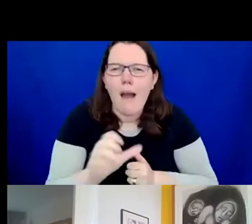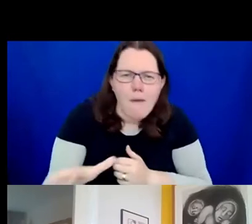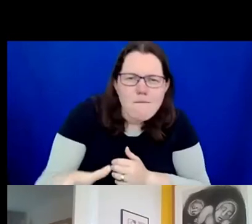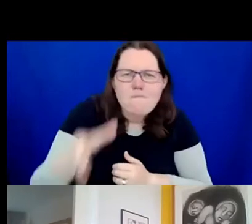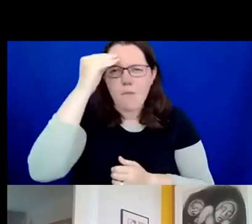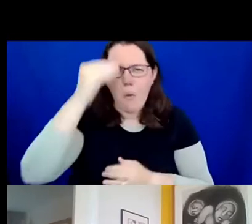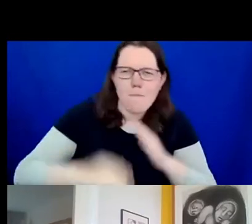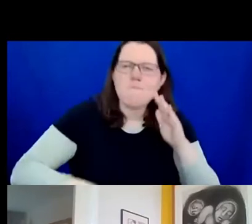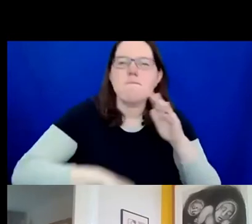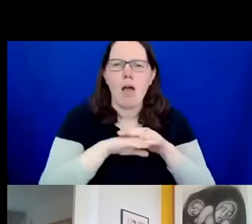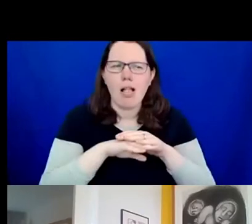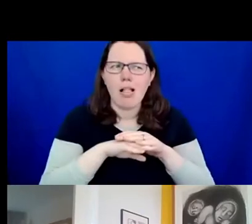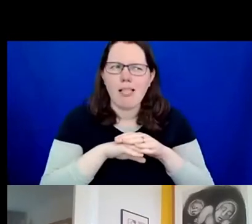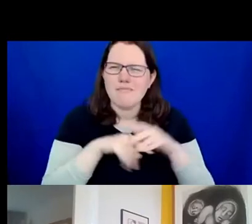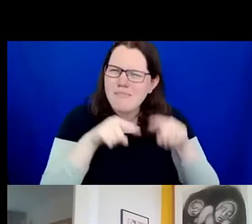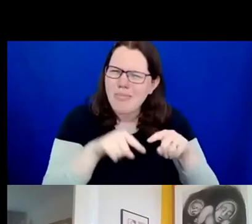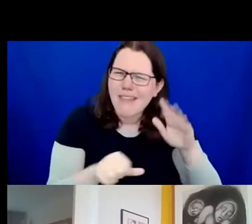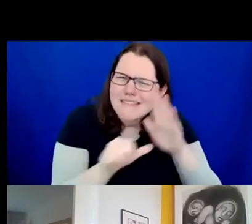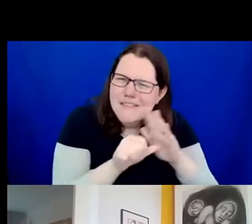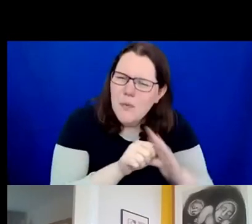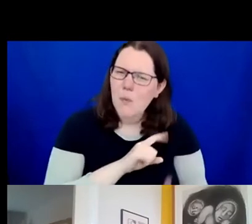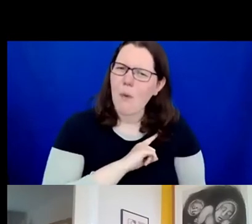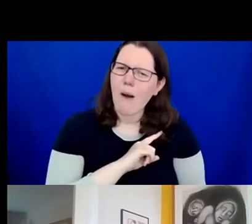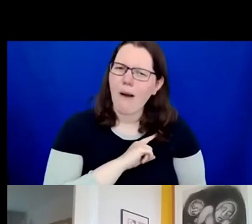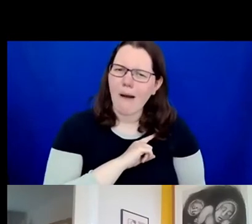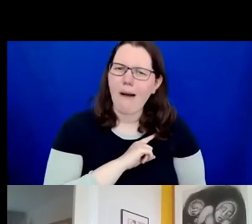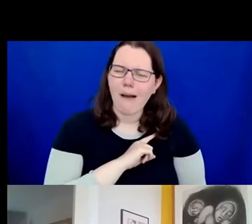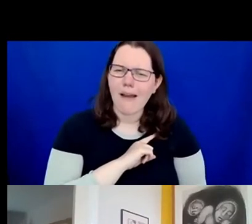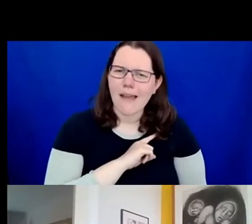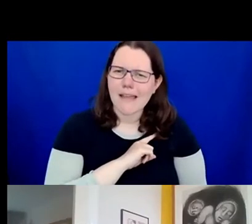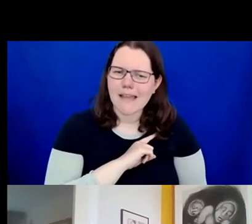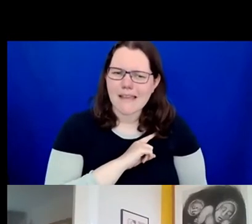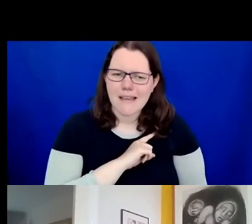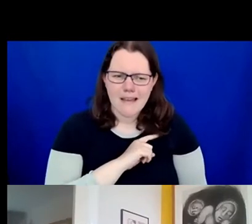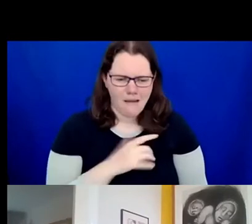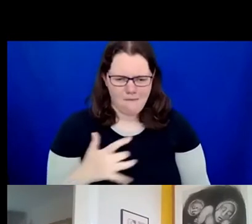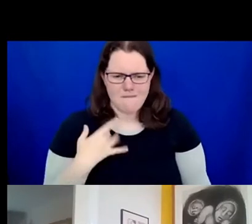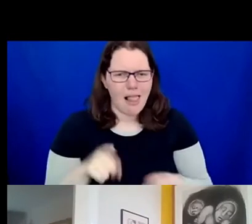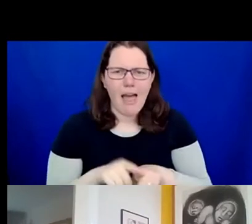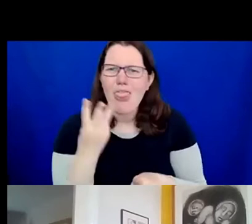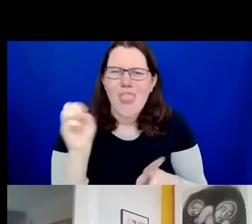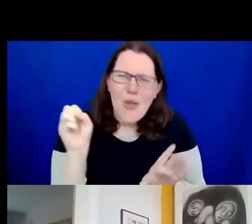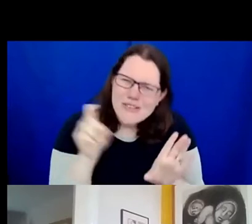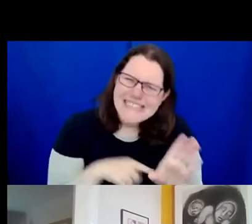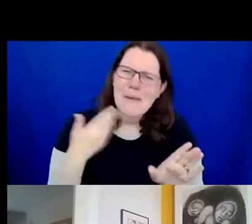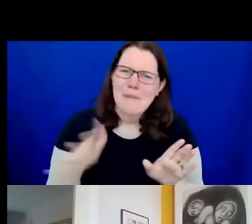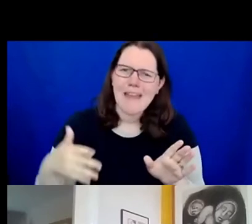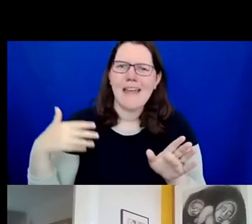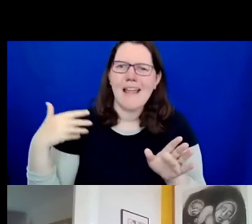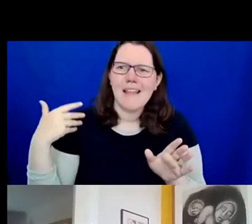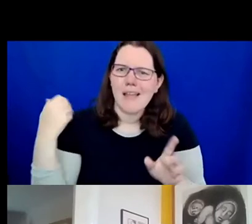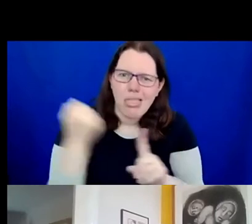find it so hard to achieve in our organisations? I feel as though I've been talking about it for 30 years, and that feels shameful.